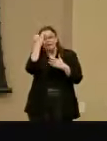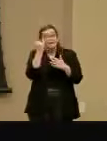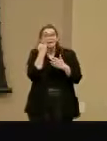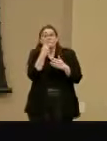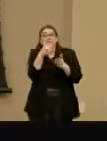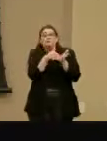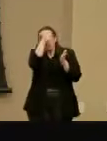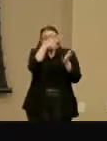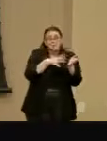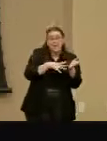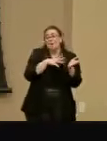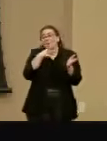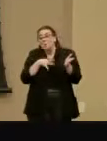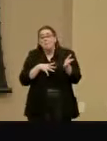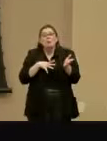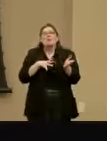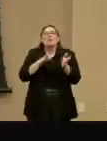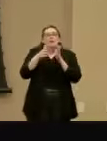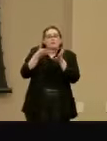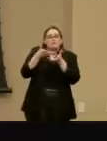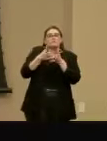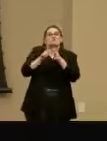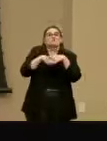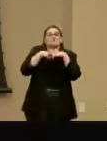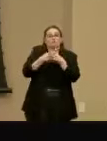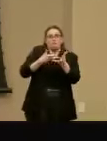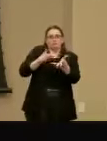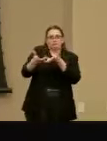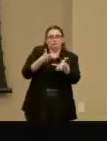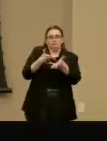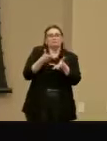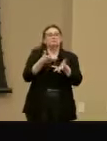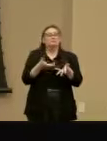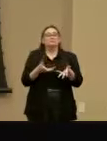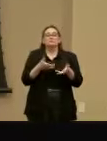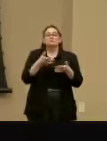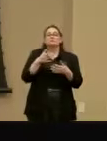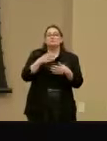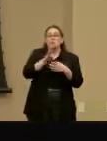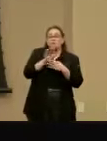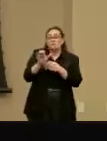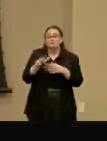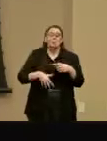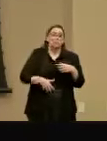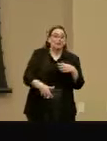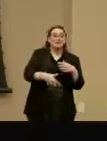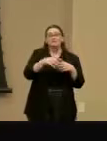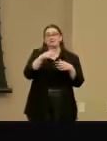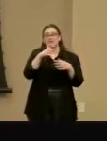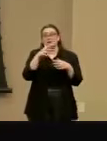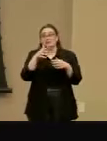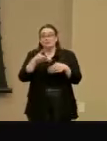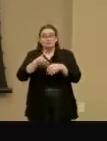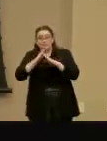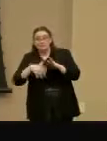have the conversations early and ask those questions and be proactive. Contraception, pregnancy, menopause, all of those are relevant